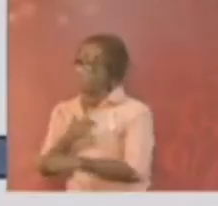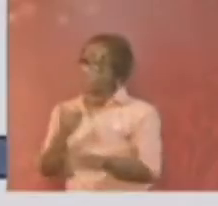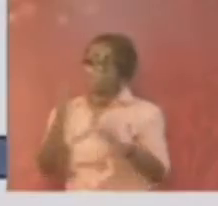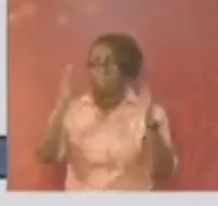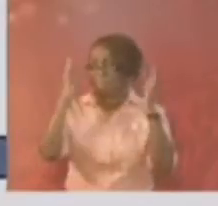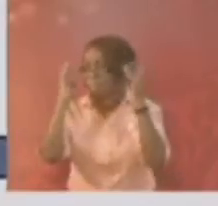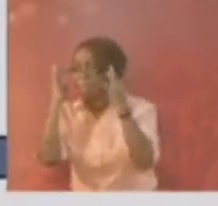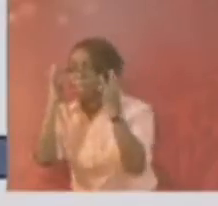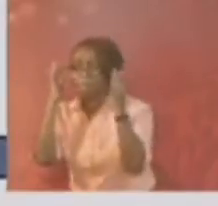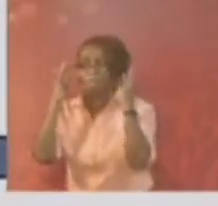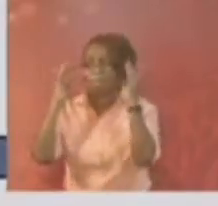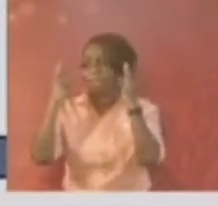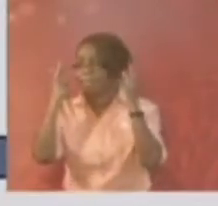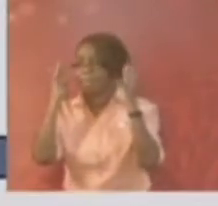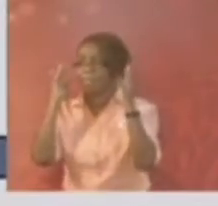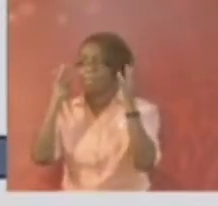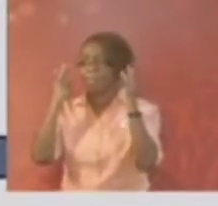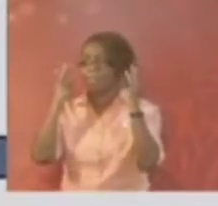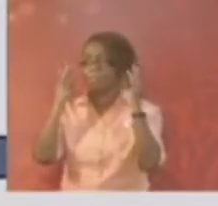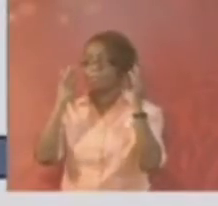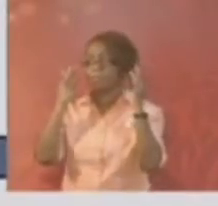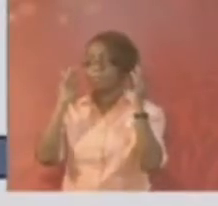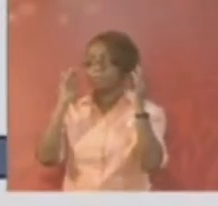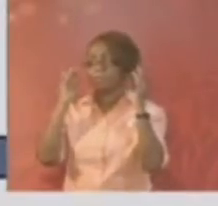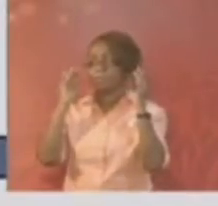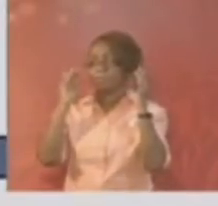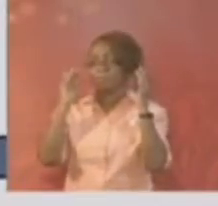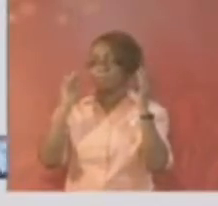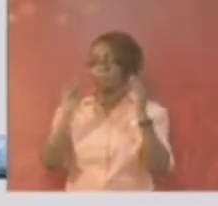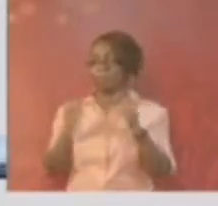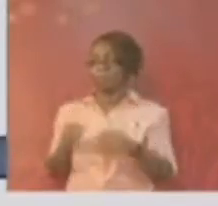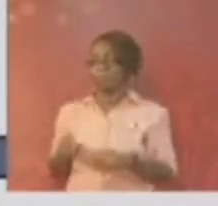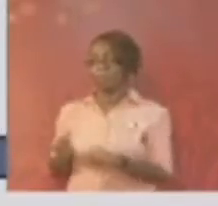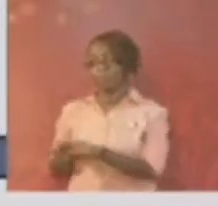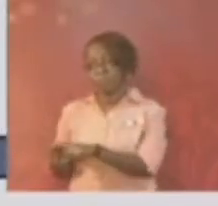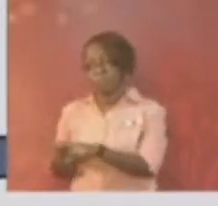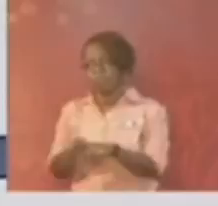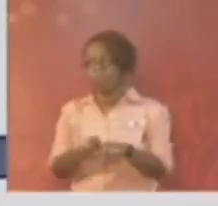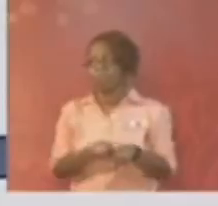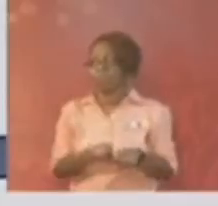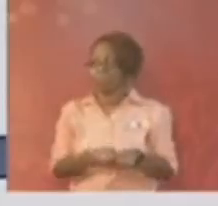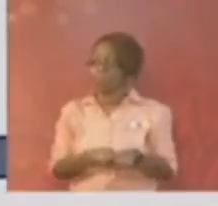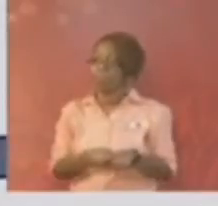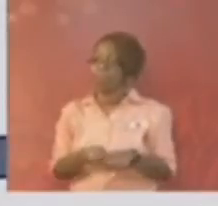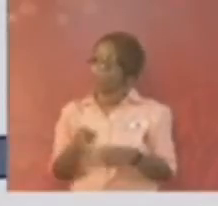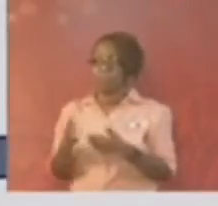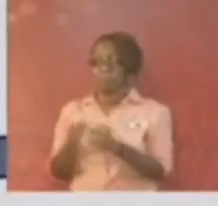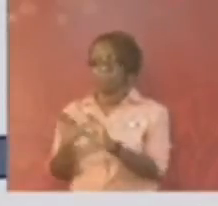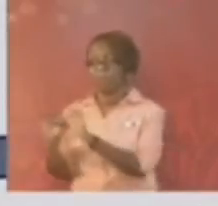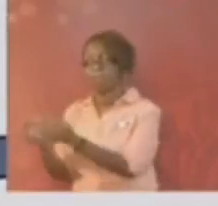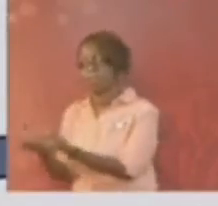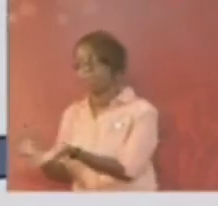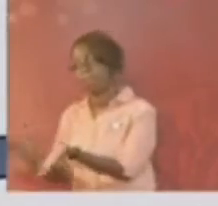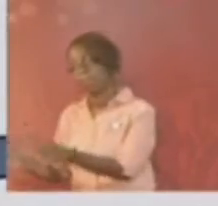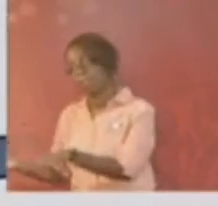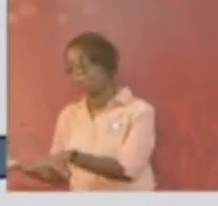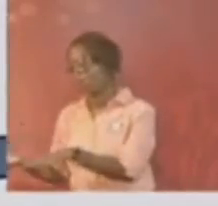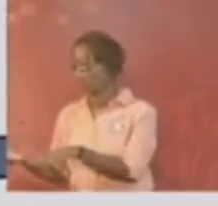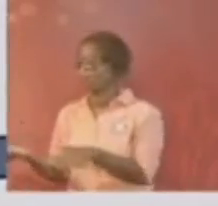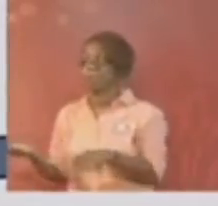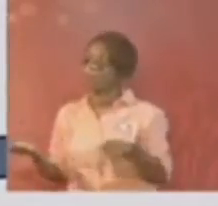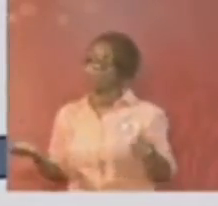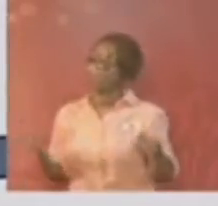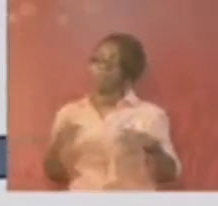the instances where patients have died, to provide bereavement and grief support for